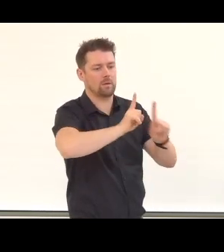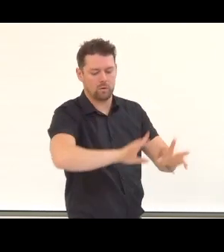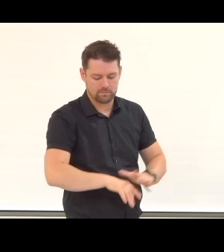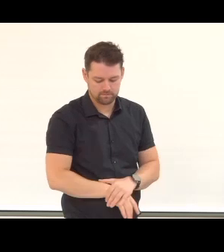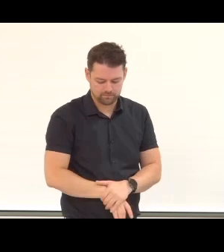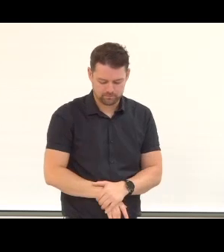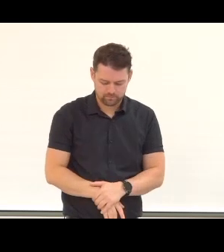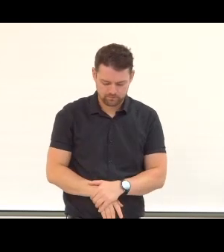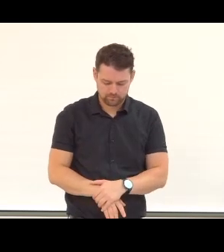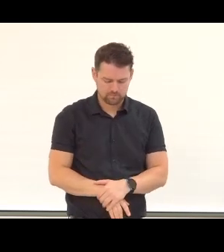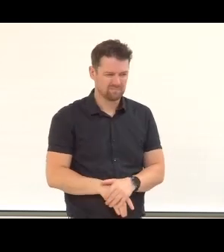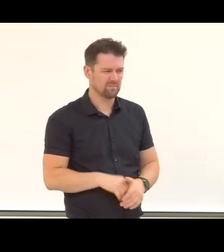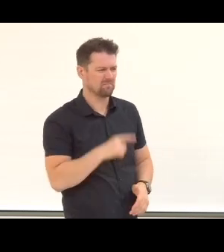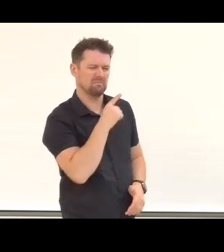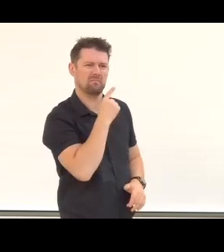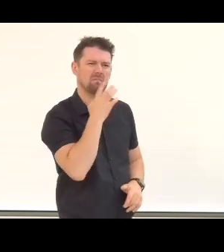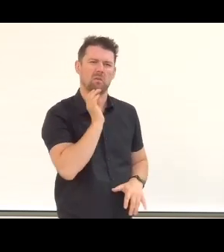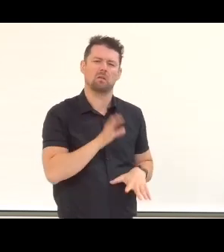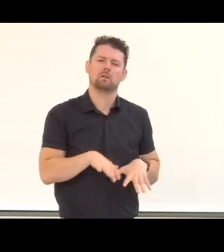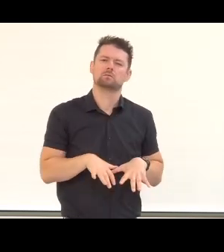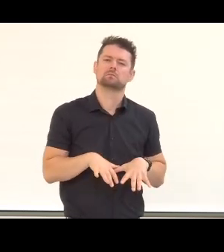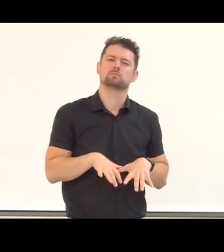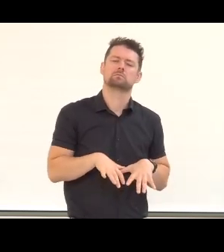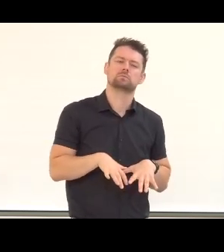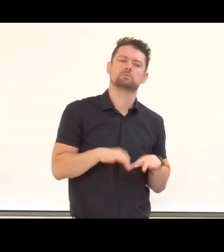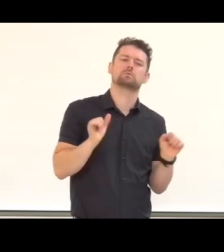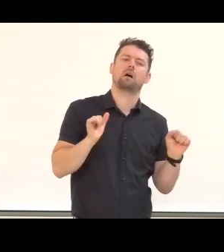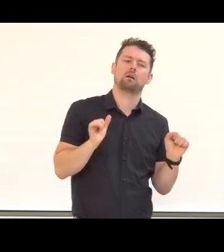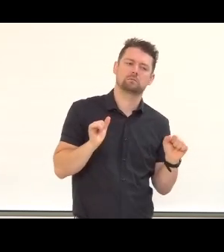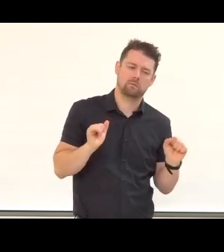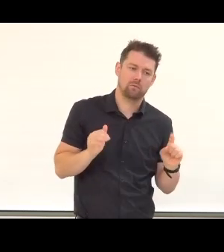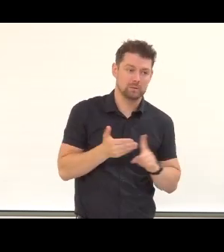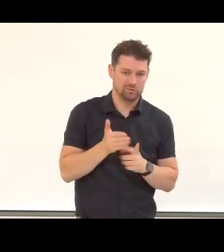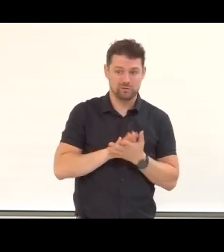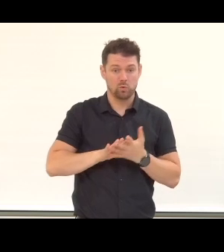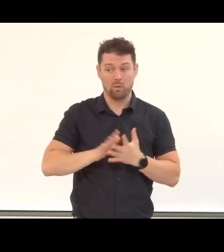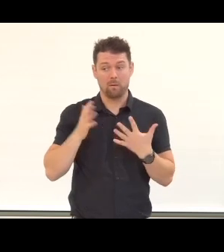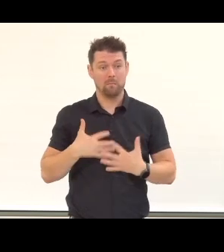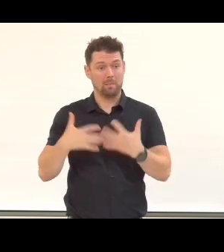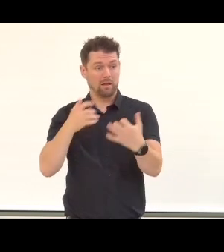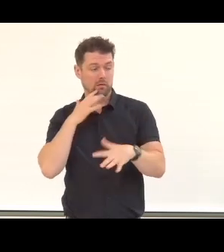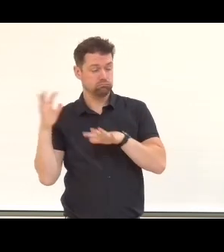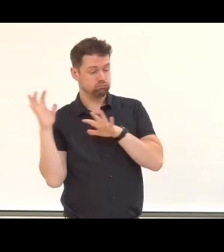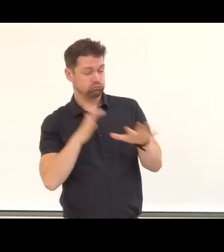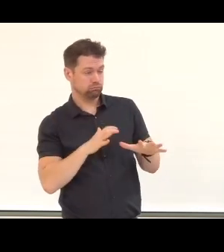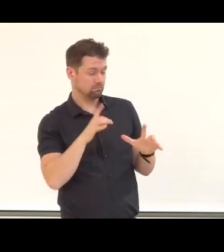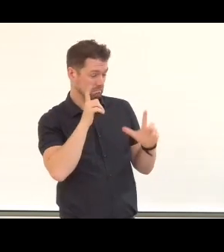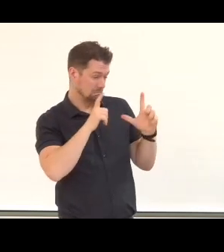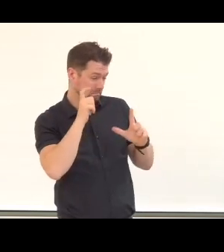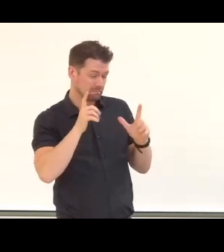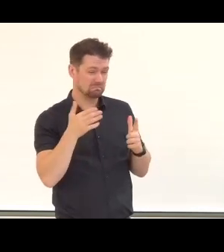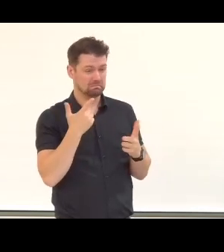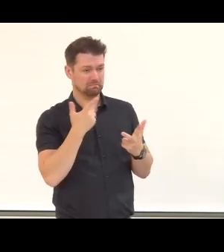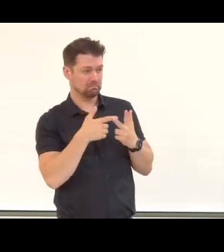day there. Was it at the beginning of the mission, I think? That's likely the public day in the That was the beginning, kickoff, yes. Yeah, yes, it is. yes. So you have a lot of VIPs